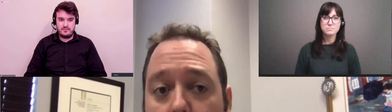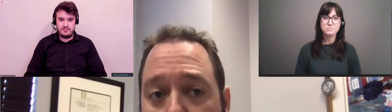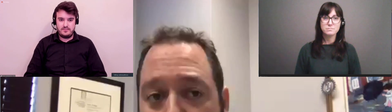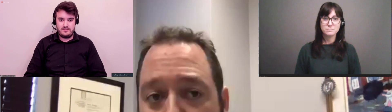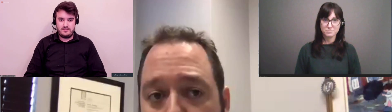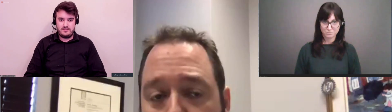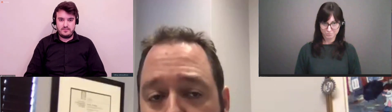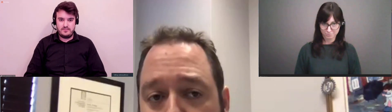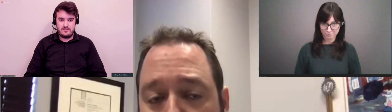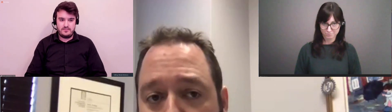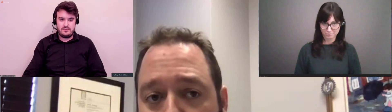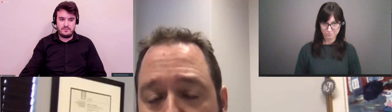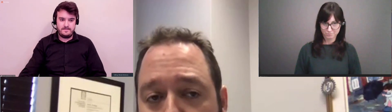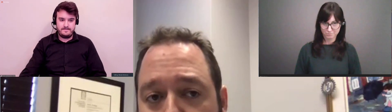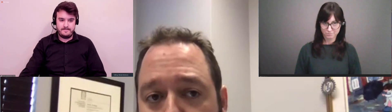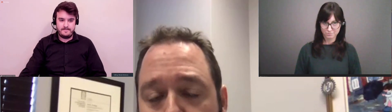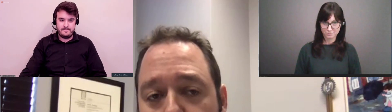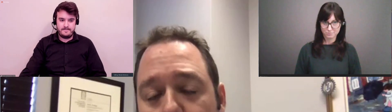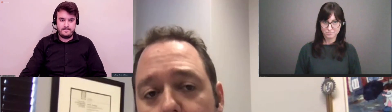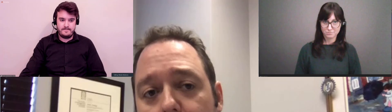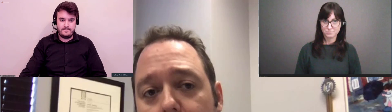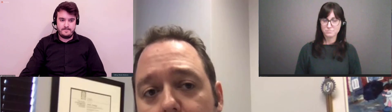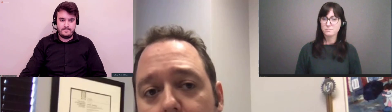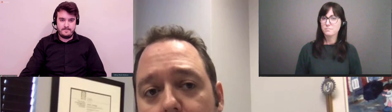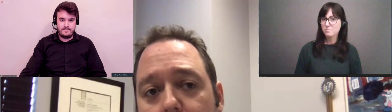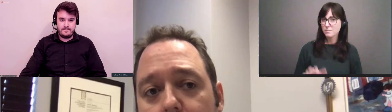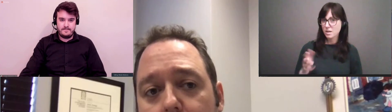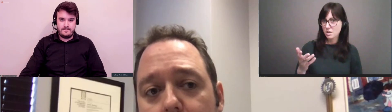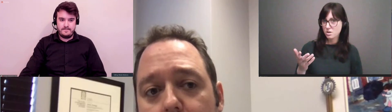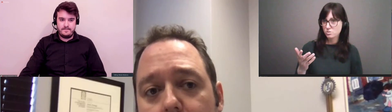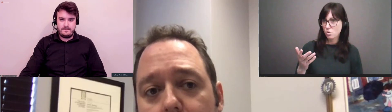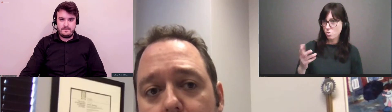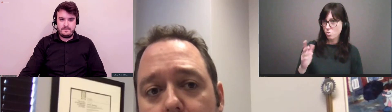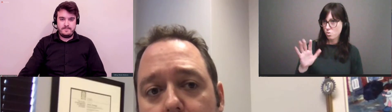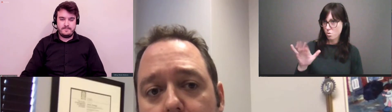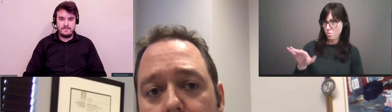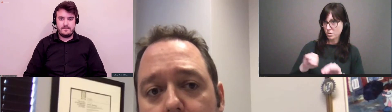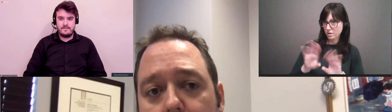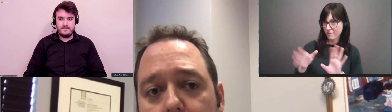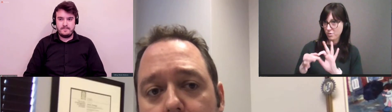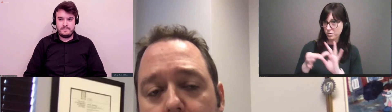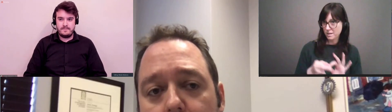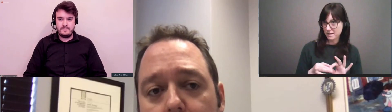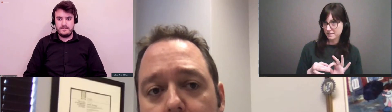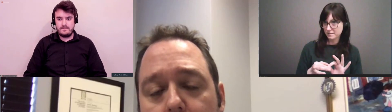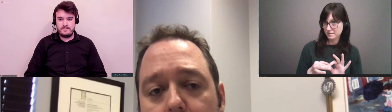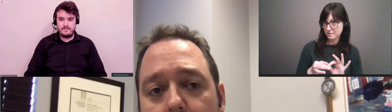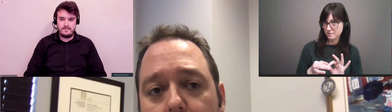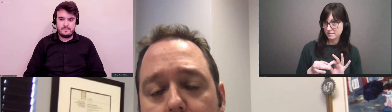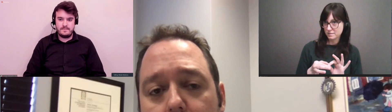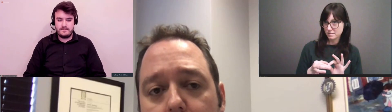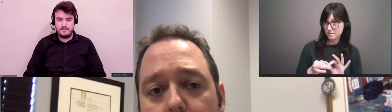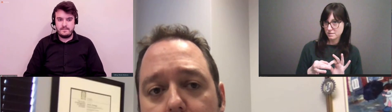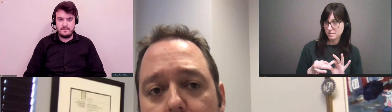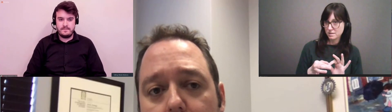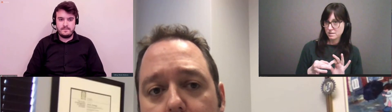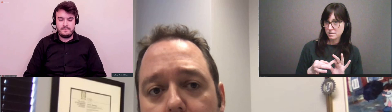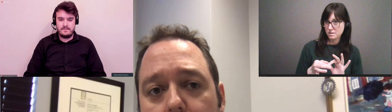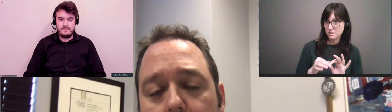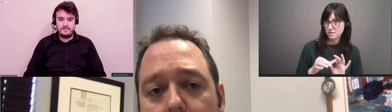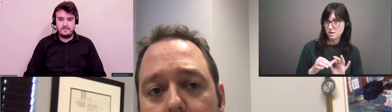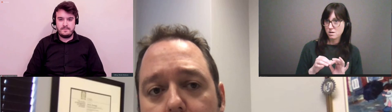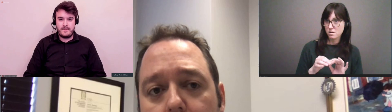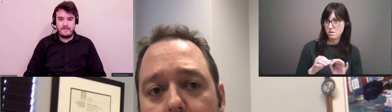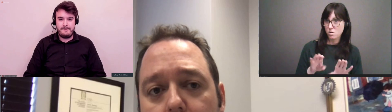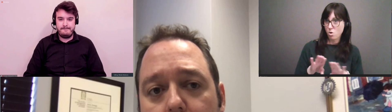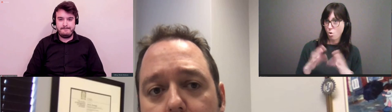Sorry, go ahead, Jason. Oh, I was just going to clarify, is this with regards, again, to echo Dr. Wilmore's comments, is it about the opening